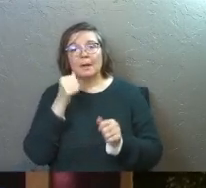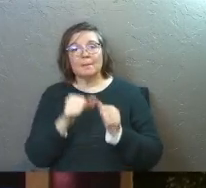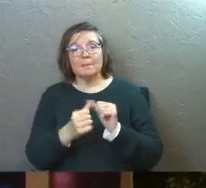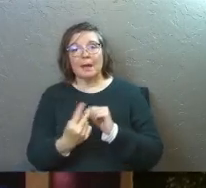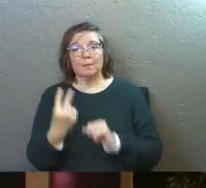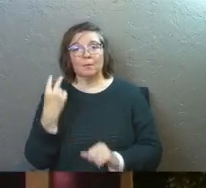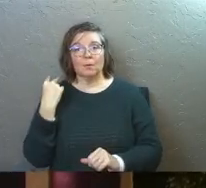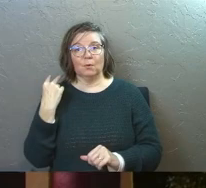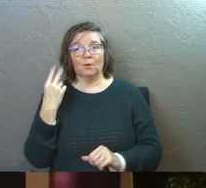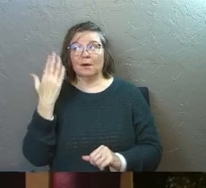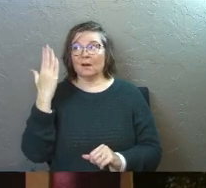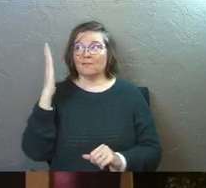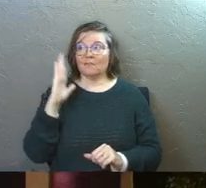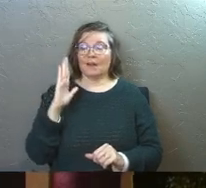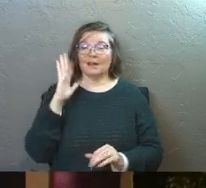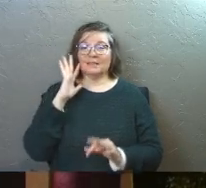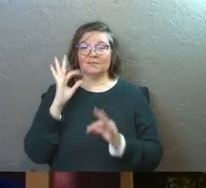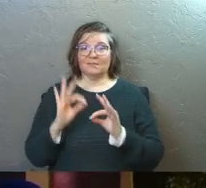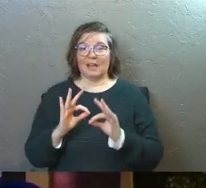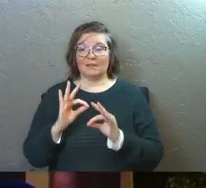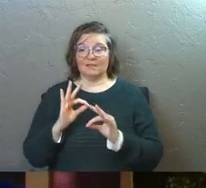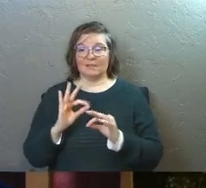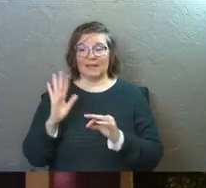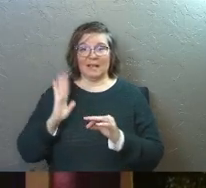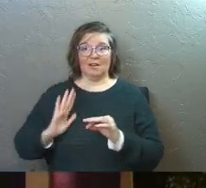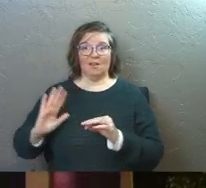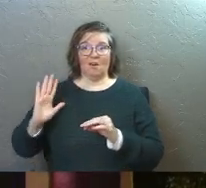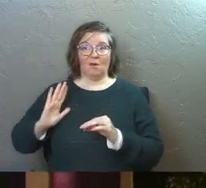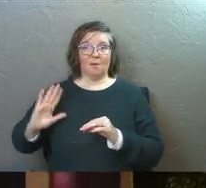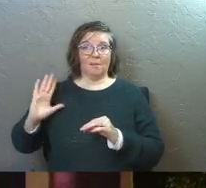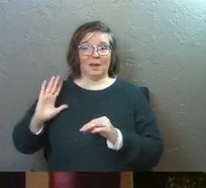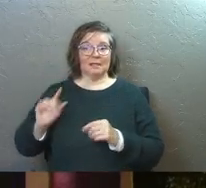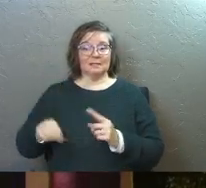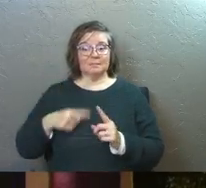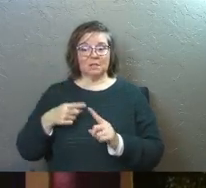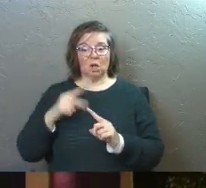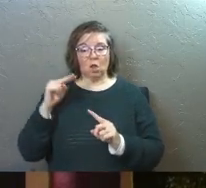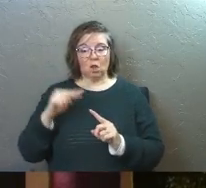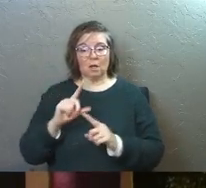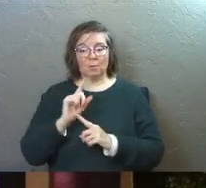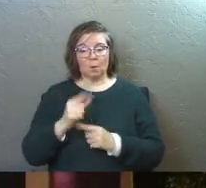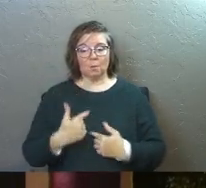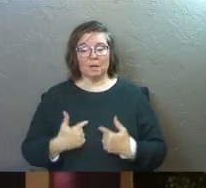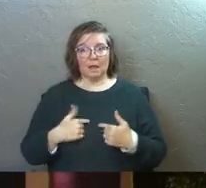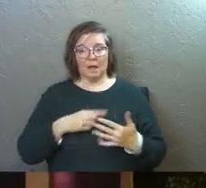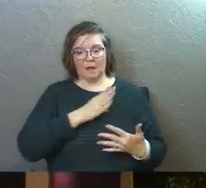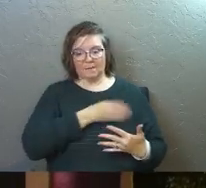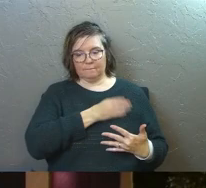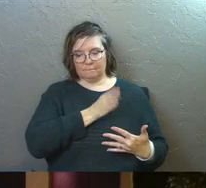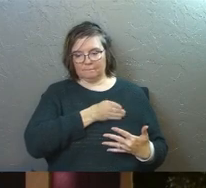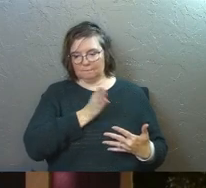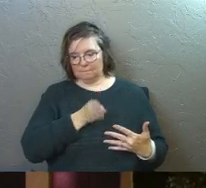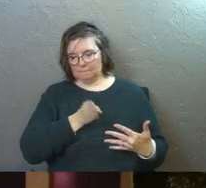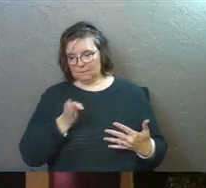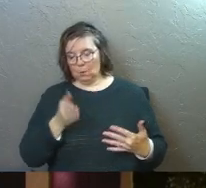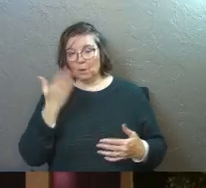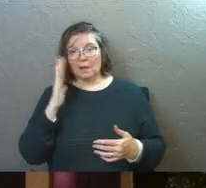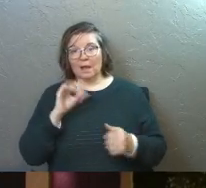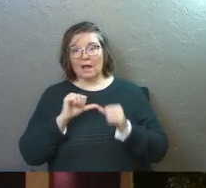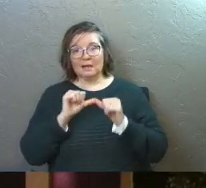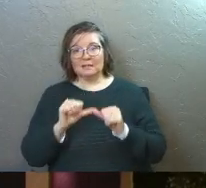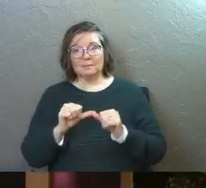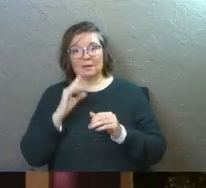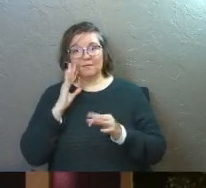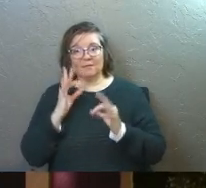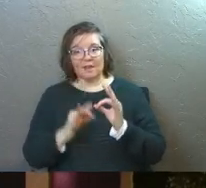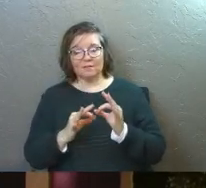to be reminded of God's faithfulness in our past, okay? Specifically, look at the moments of your life where God has been faithful. Another way to say